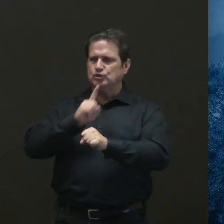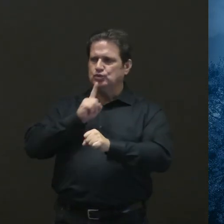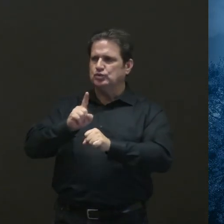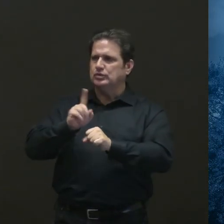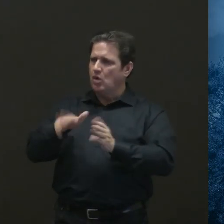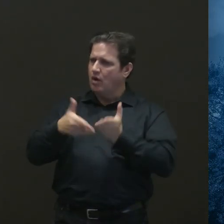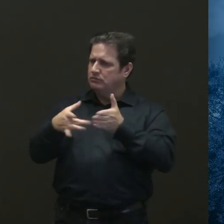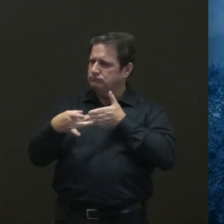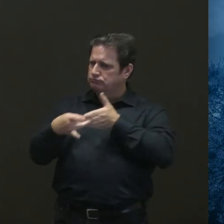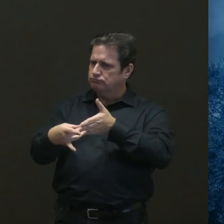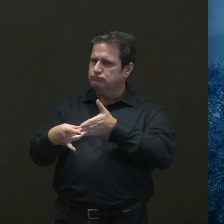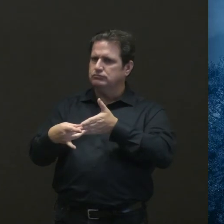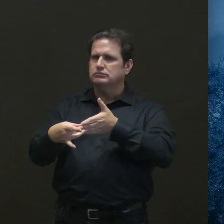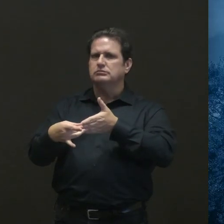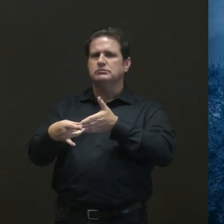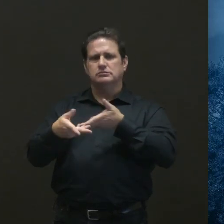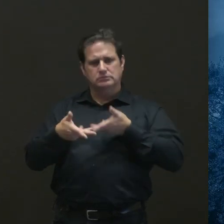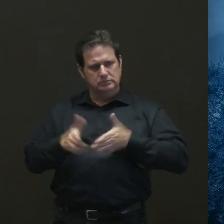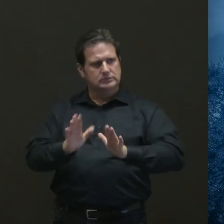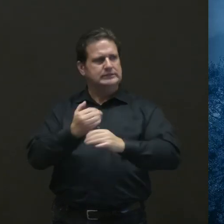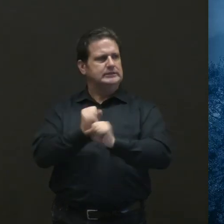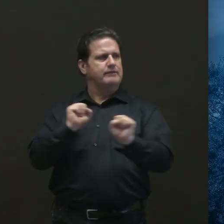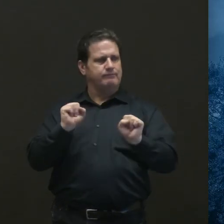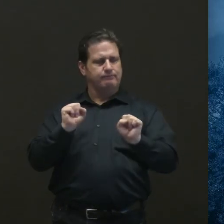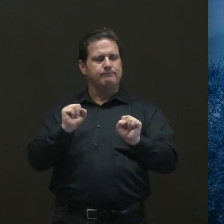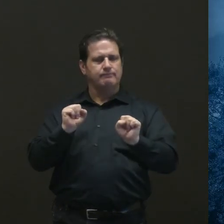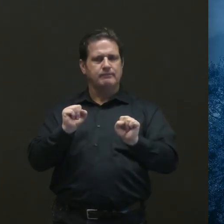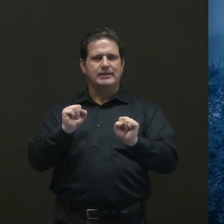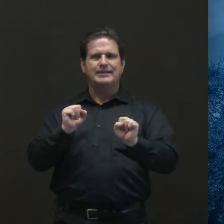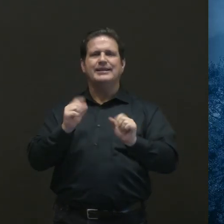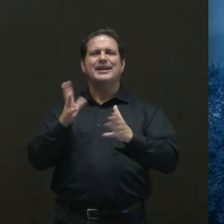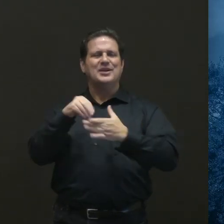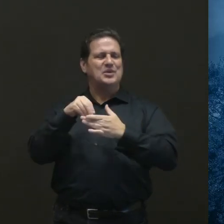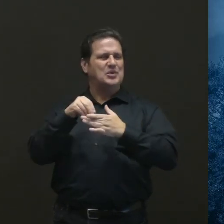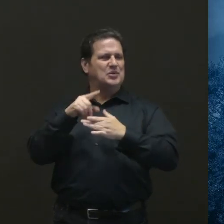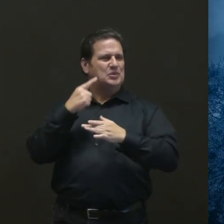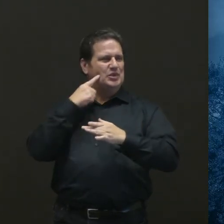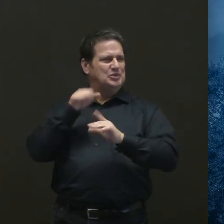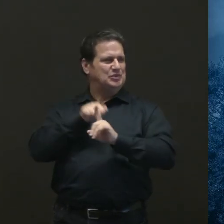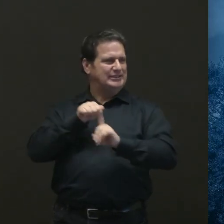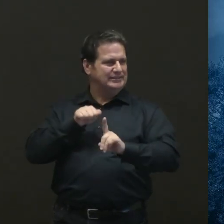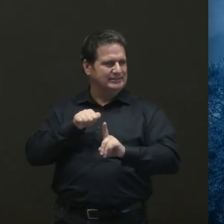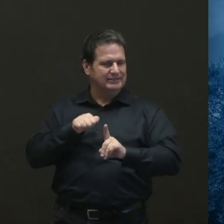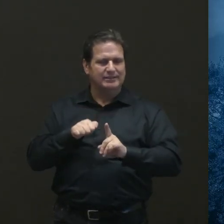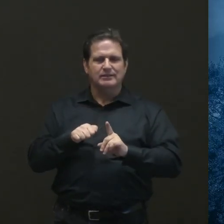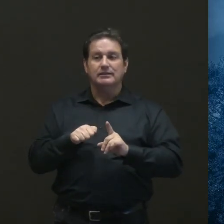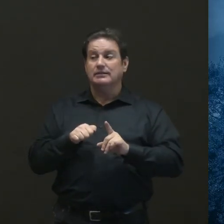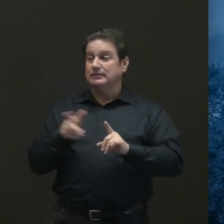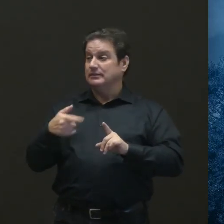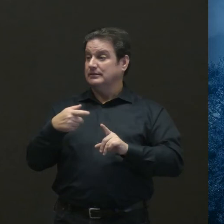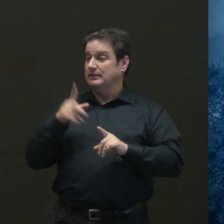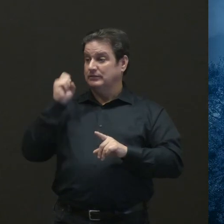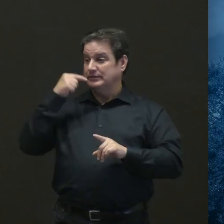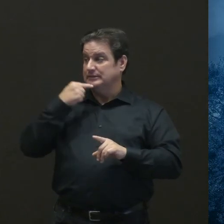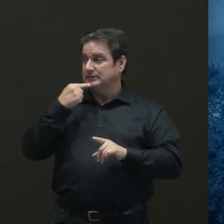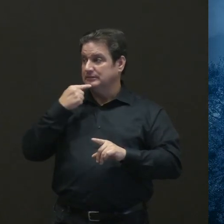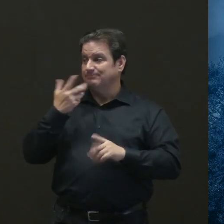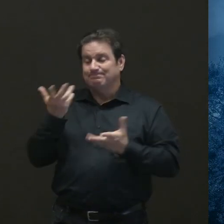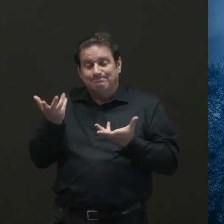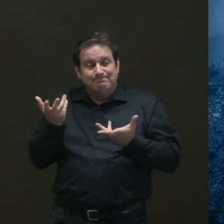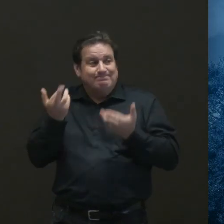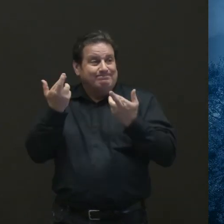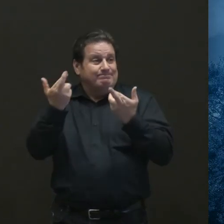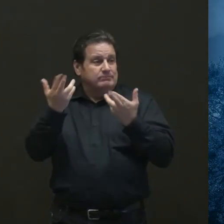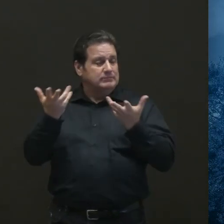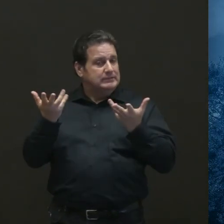offer guidance that will enable them to do it safely, and that includes trick-or-treating as well. So as the governor said, people,